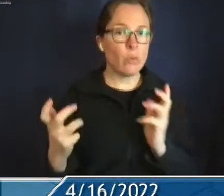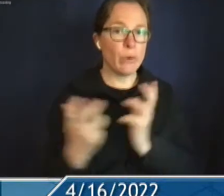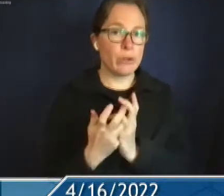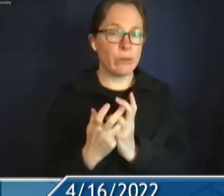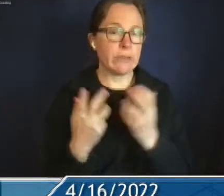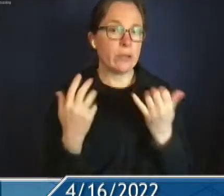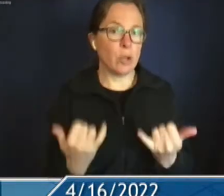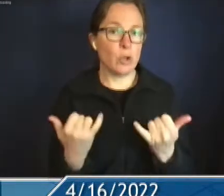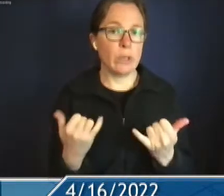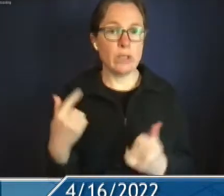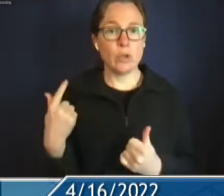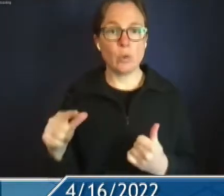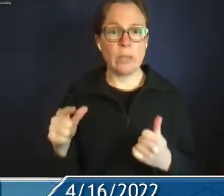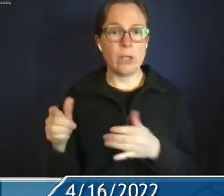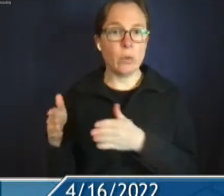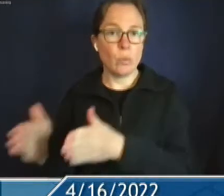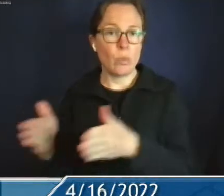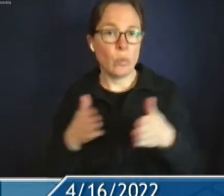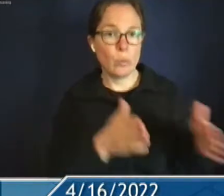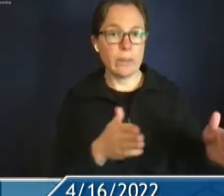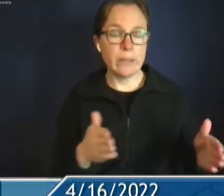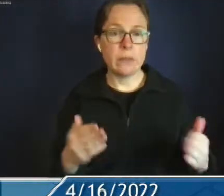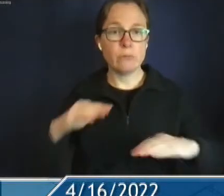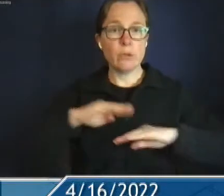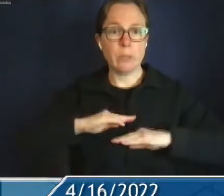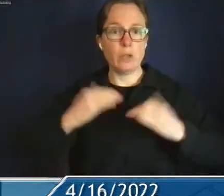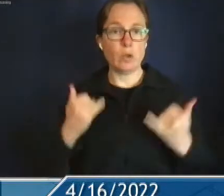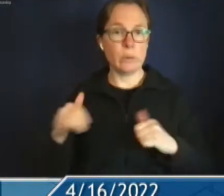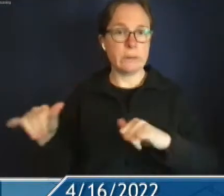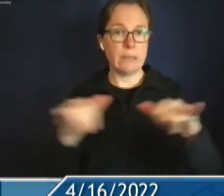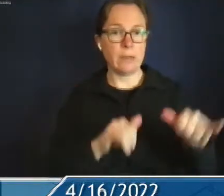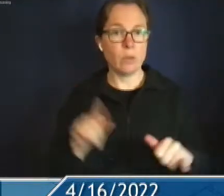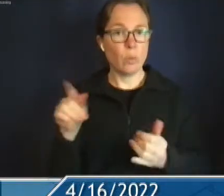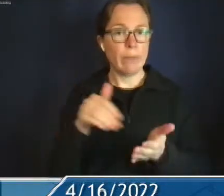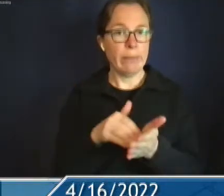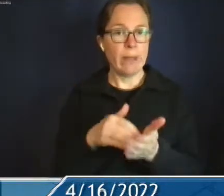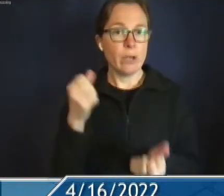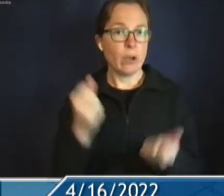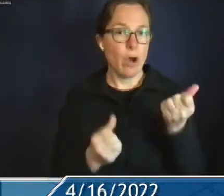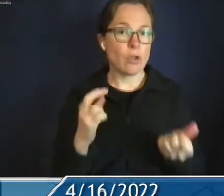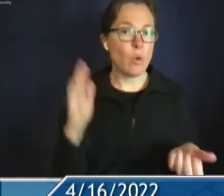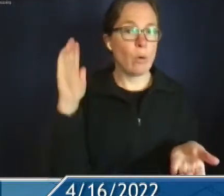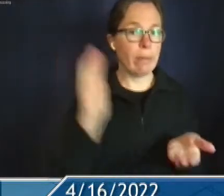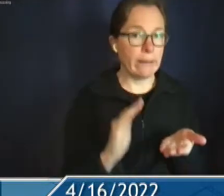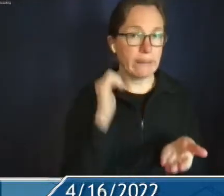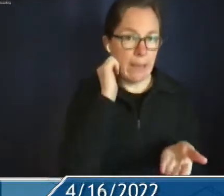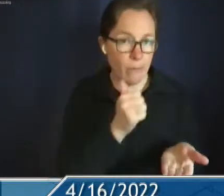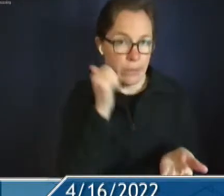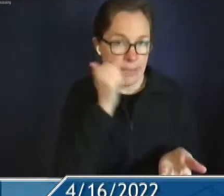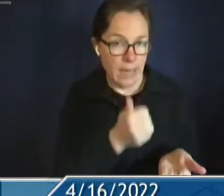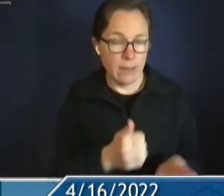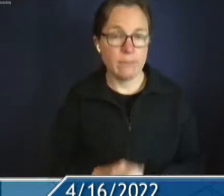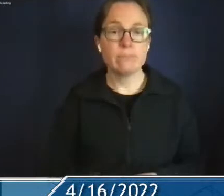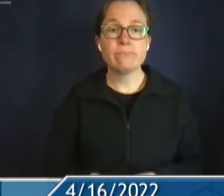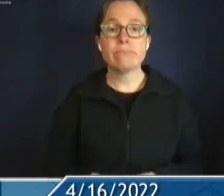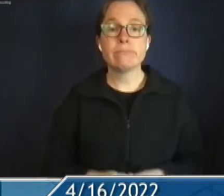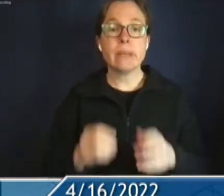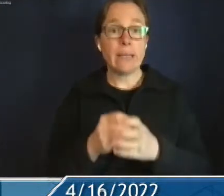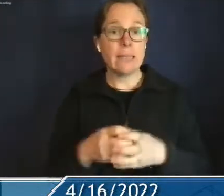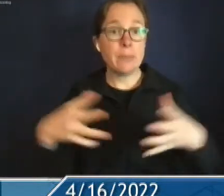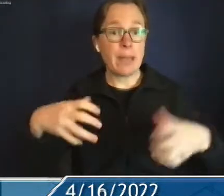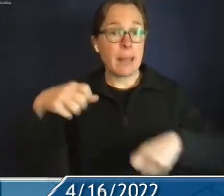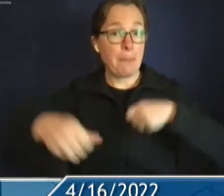neighborhood greenways to meet the current standards of 1,000 cars or less a day. Expanding the Bike